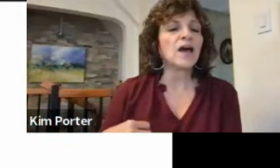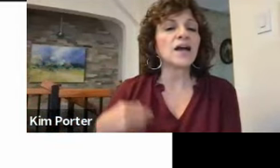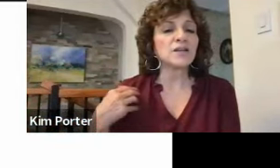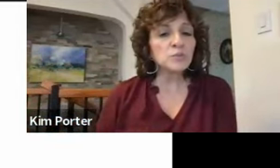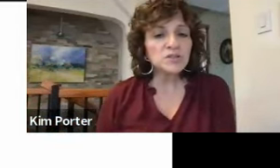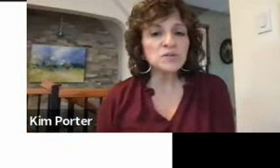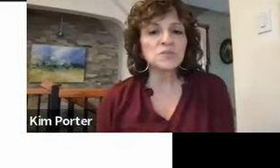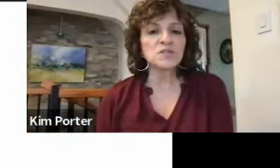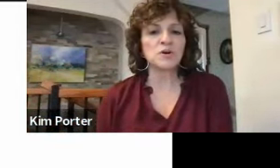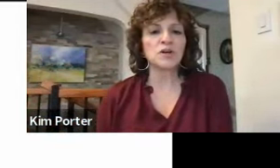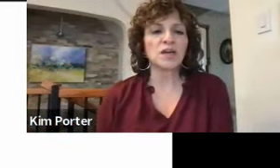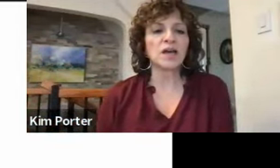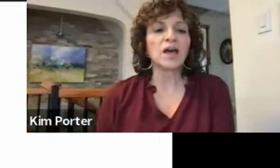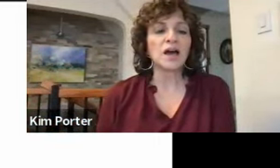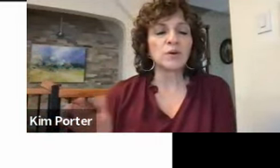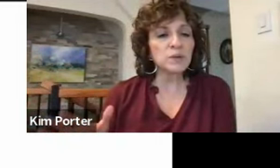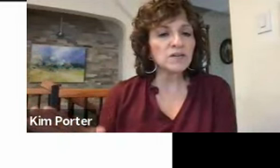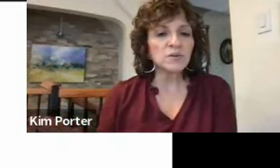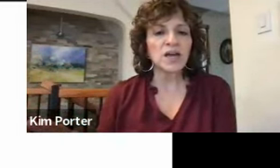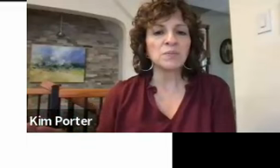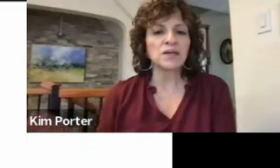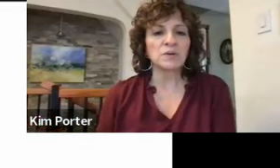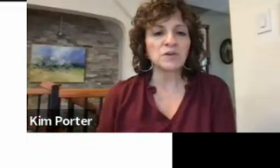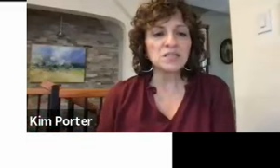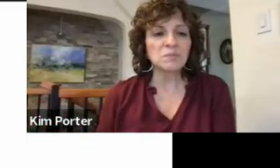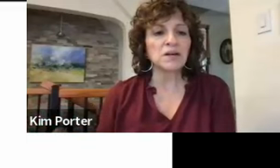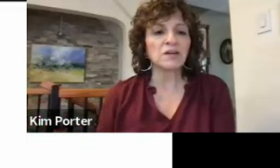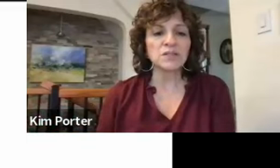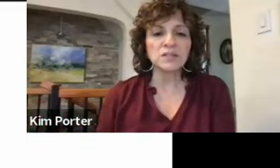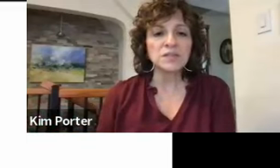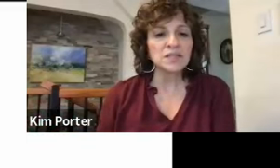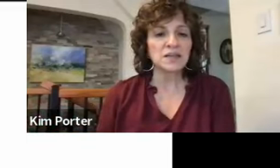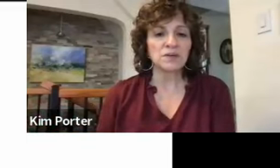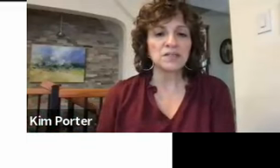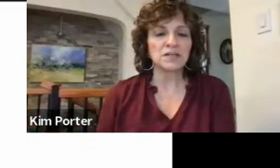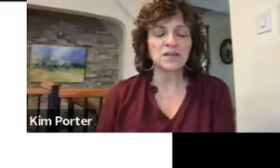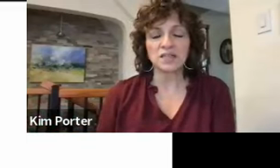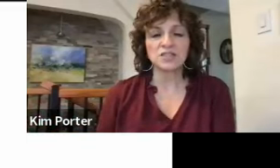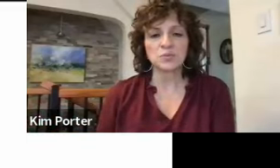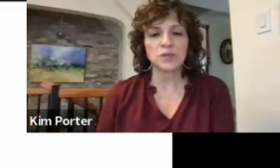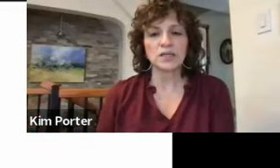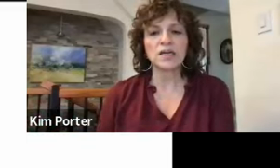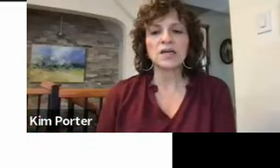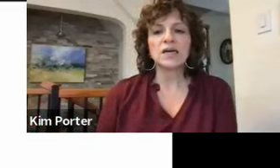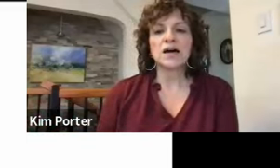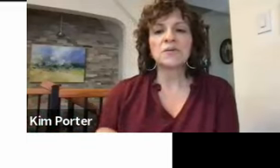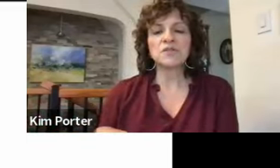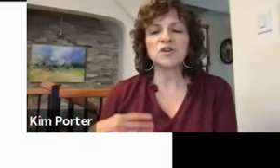like, I know I'm not supposed to be smoking. I want to make everyone happy and get my grades up, but I really don't think it's that big a deal. It's just